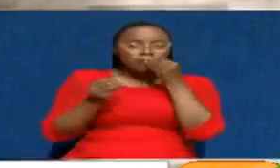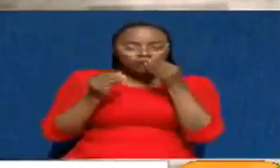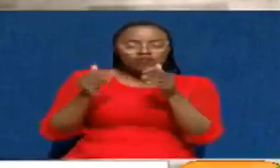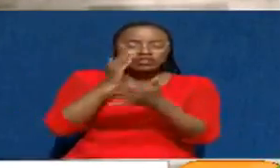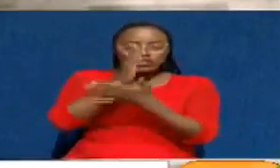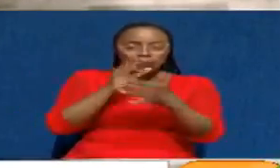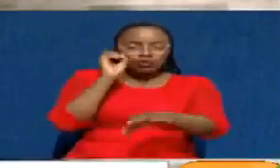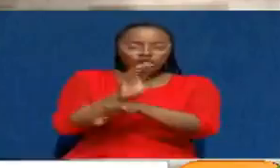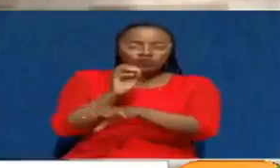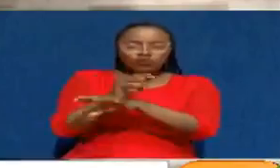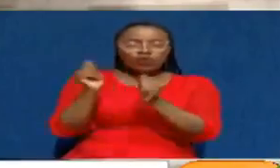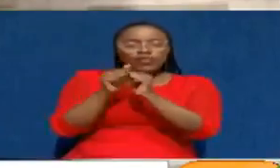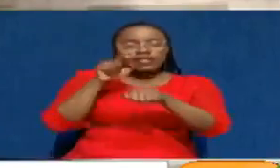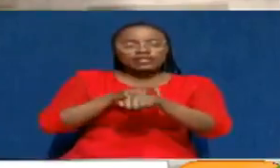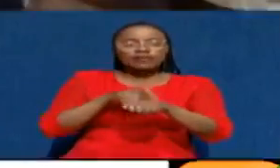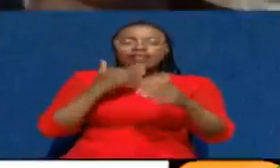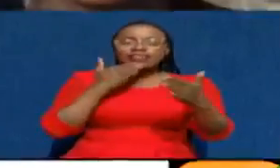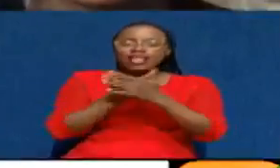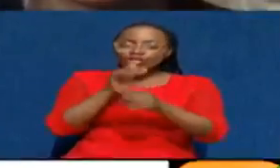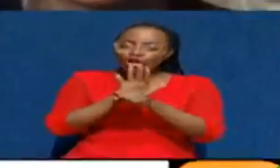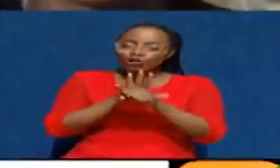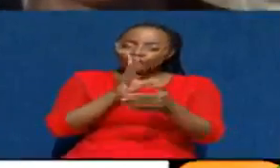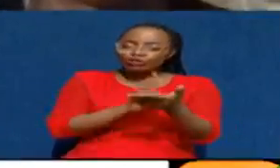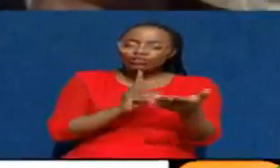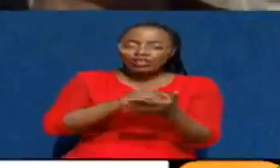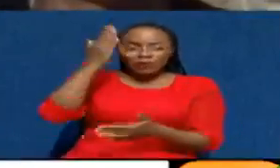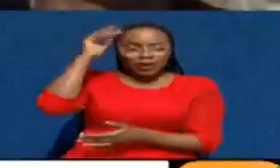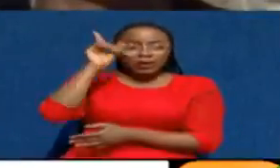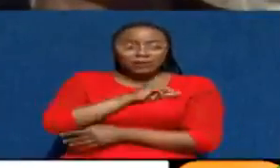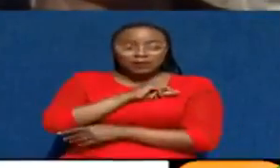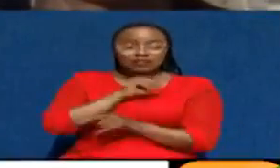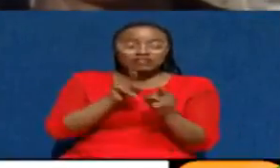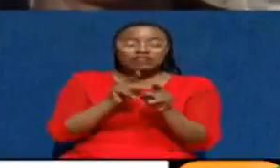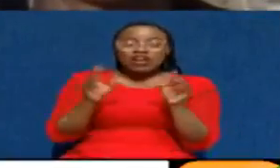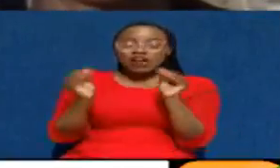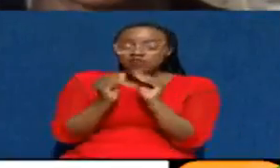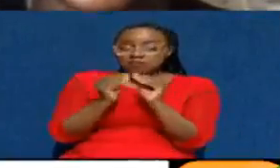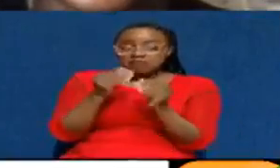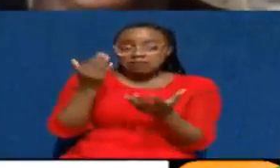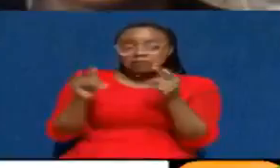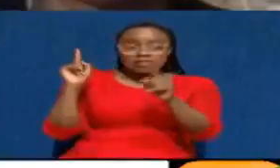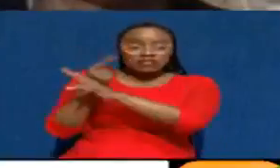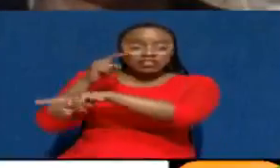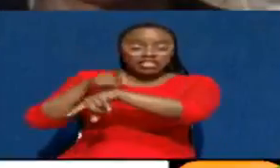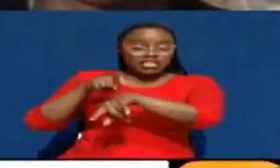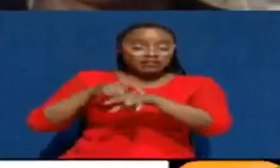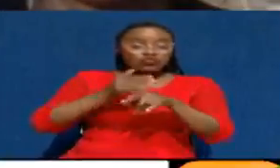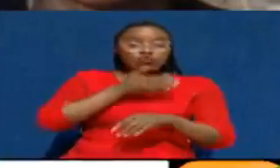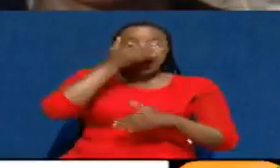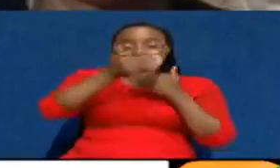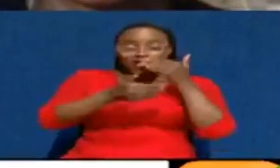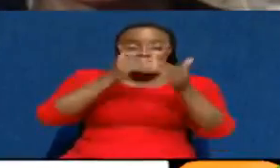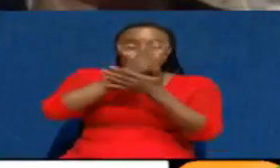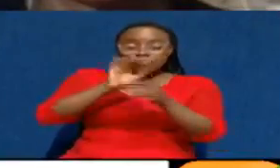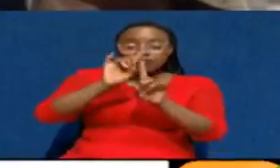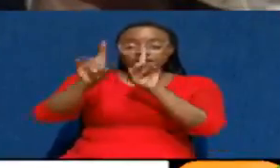these advisories with time. Dr. Mbajo, thanks so much for your time. I know we may need to have another session at a different time to answer some of the questions our